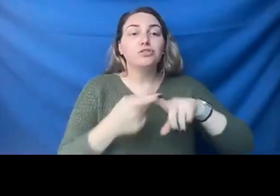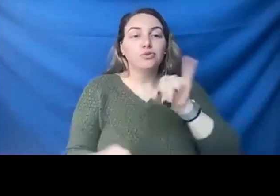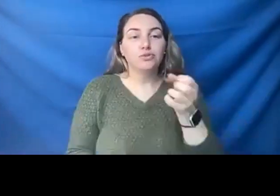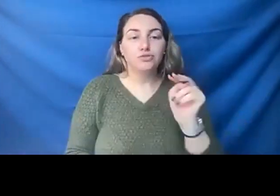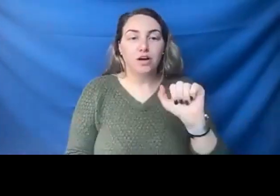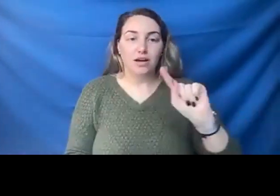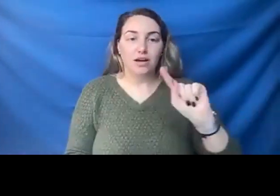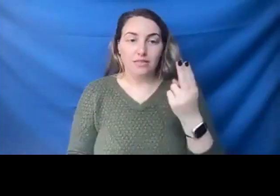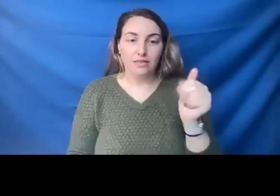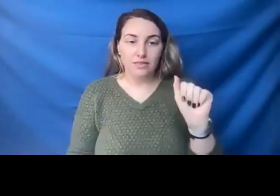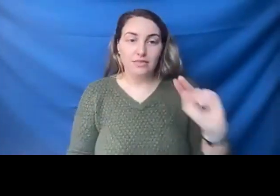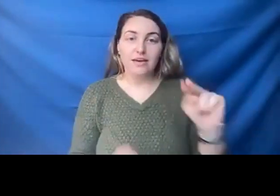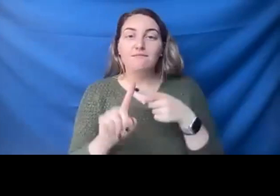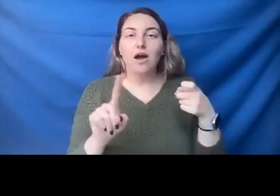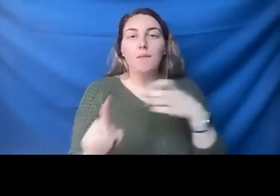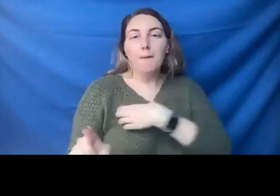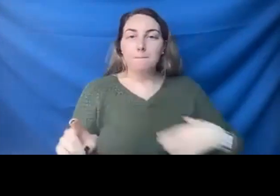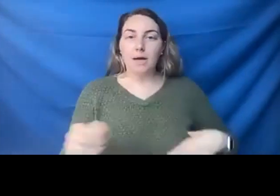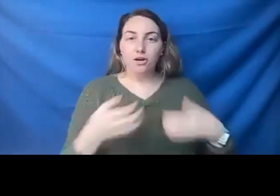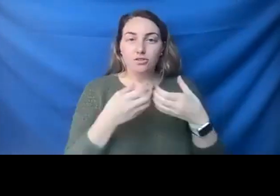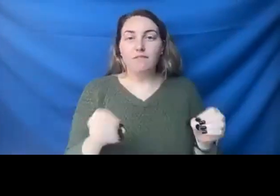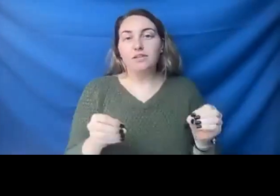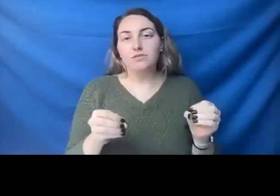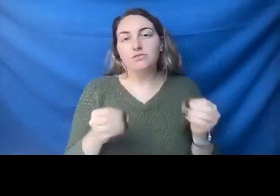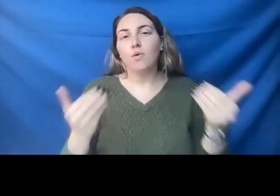with Disabilities to do an accessibility check for us. Thanks.